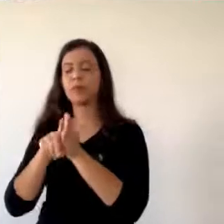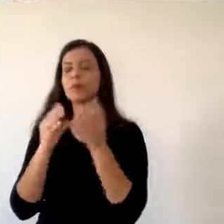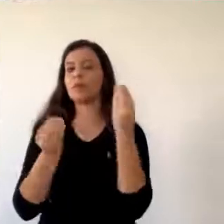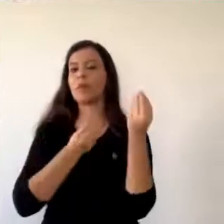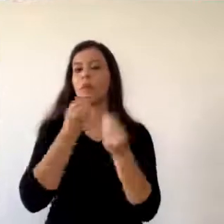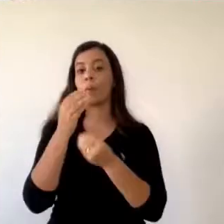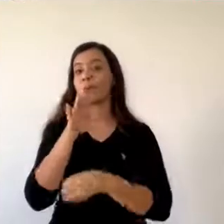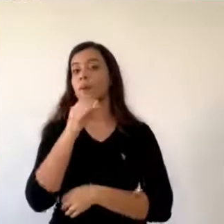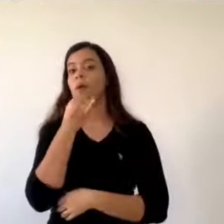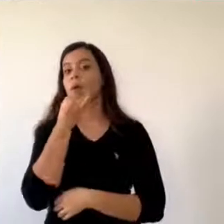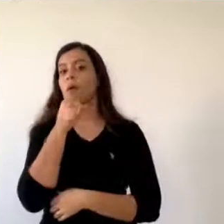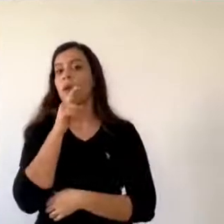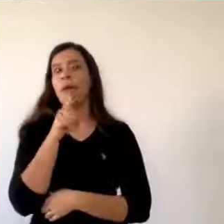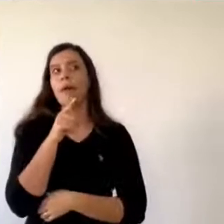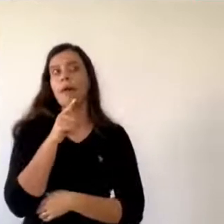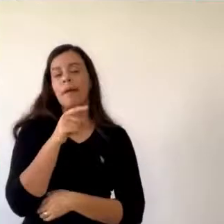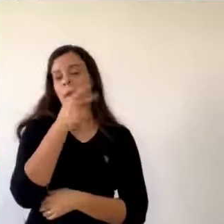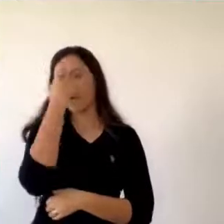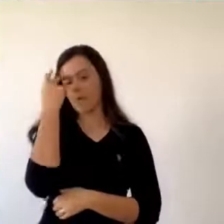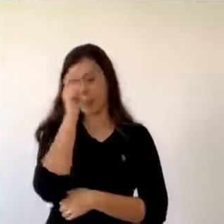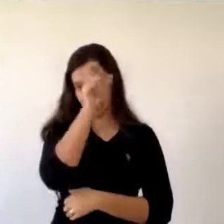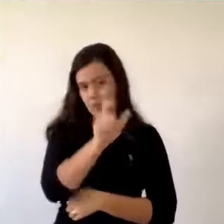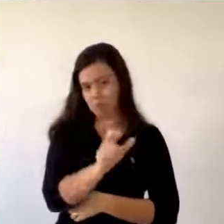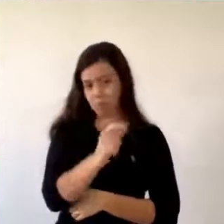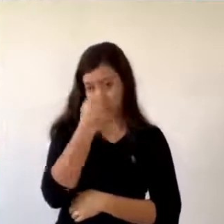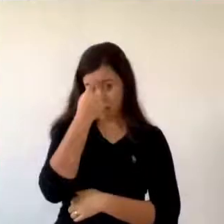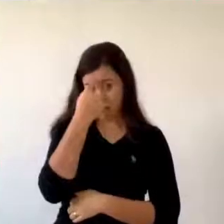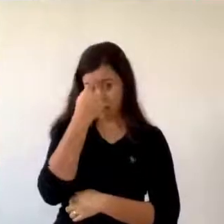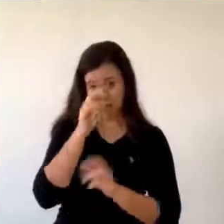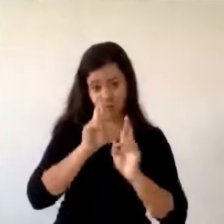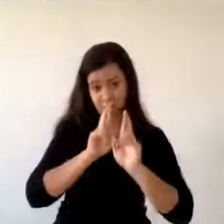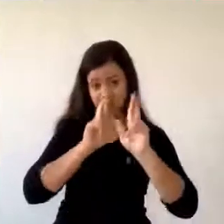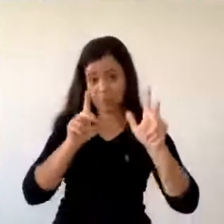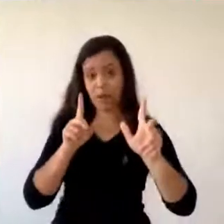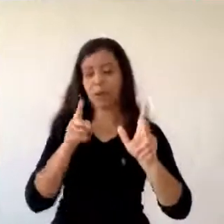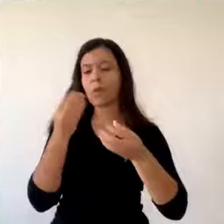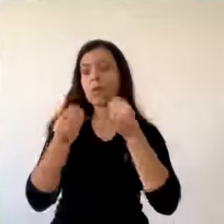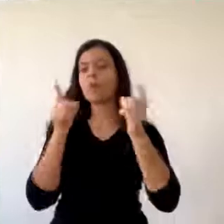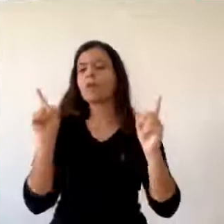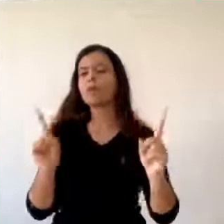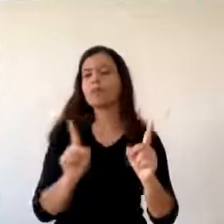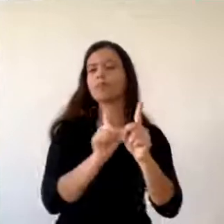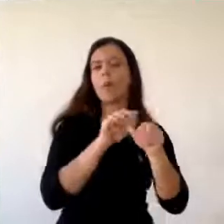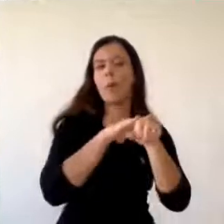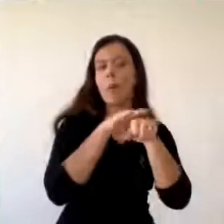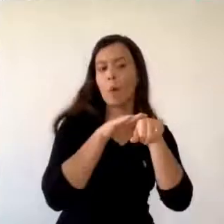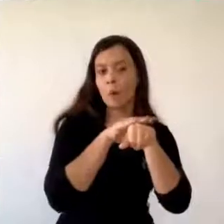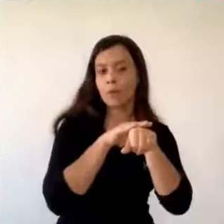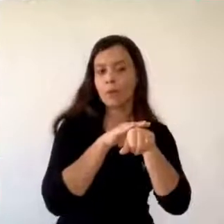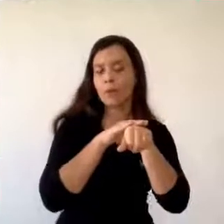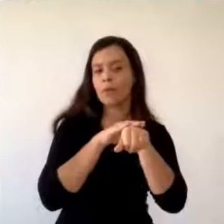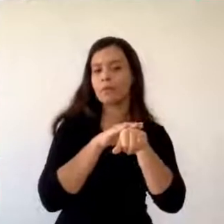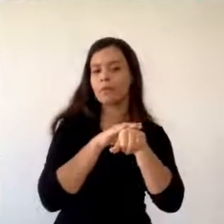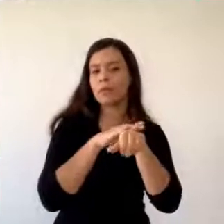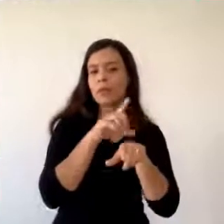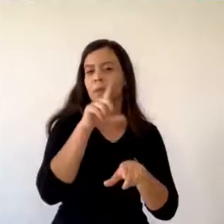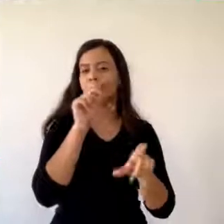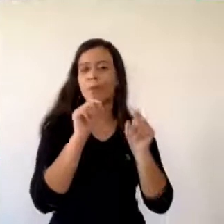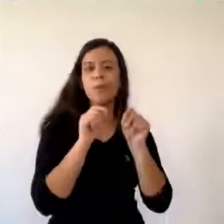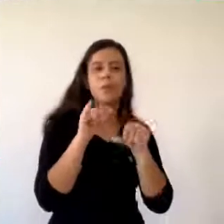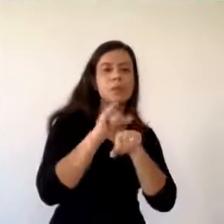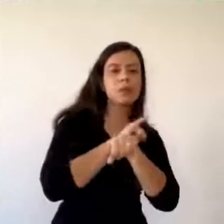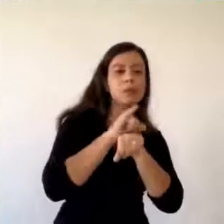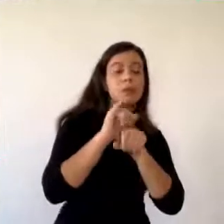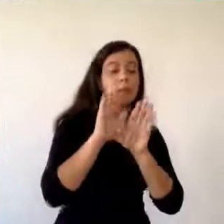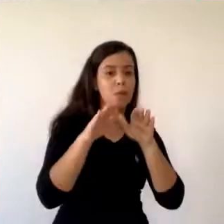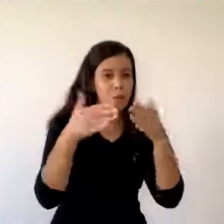at how are ways of speaking to people who think very differently from you. And in this